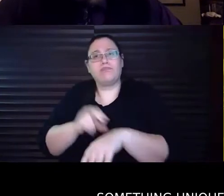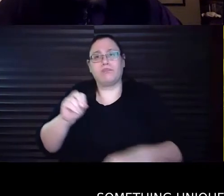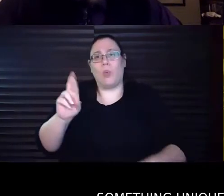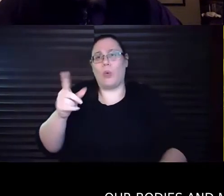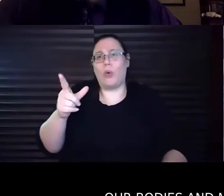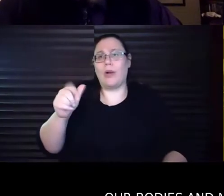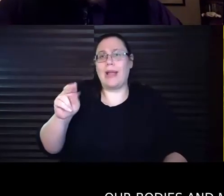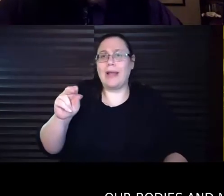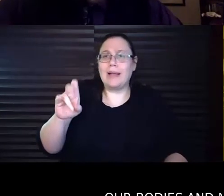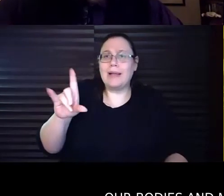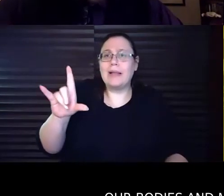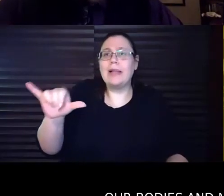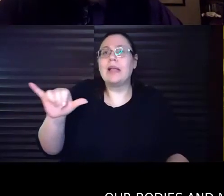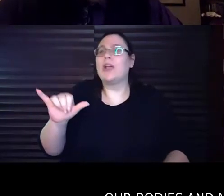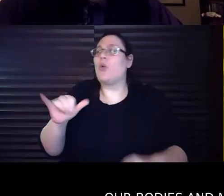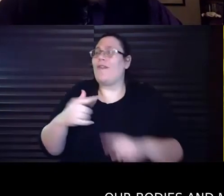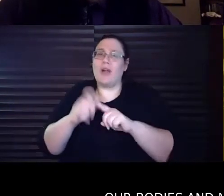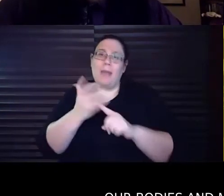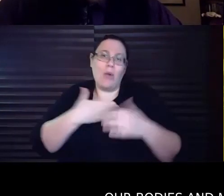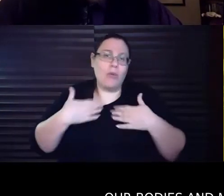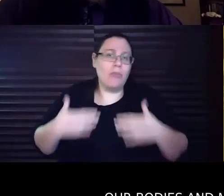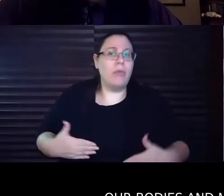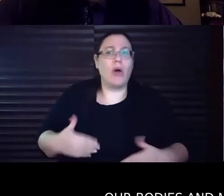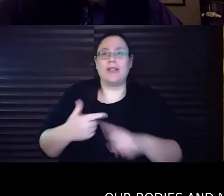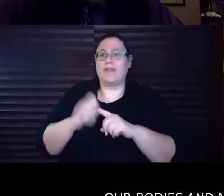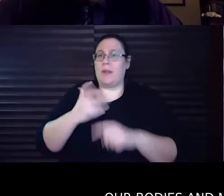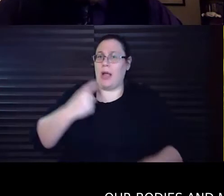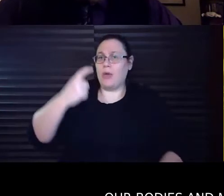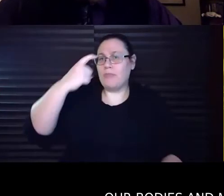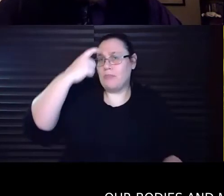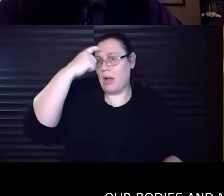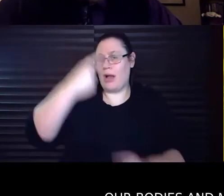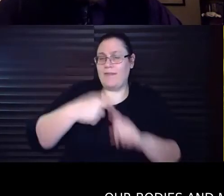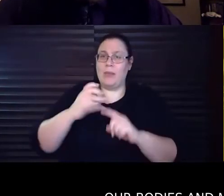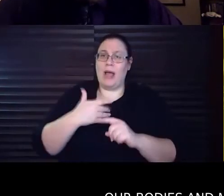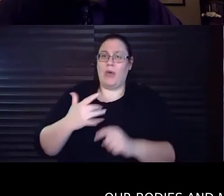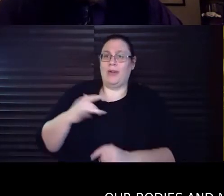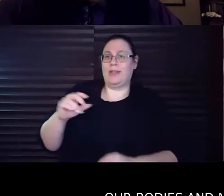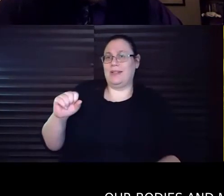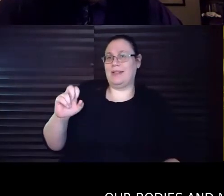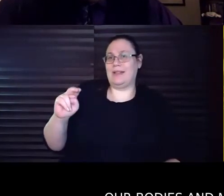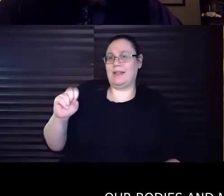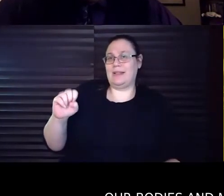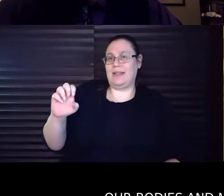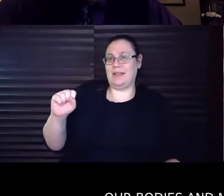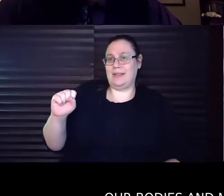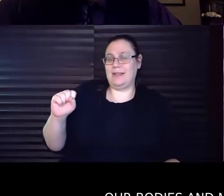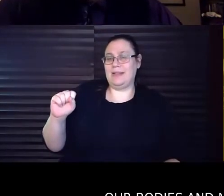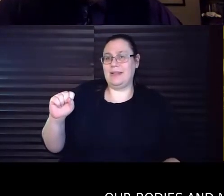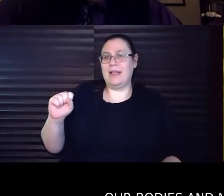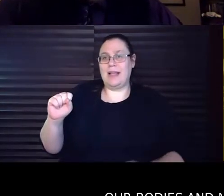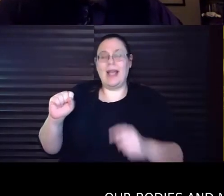from our bodies, our minds, and our senses, and that is going to move into